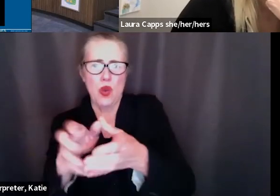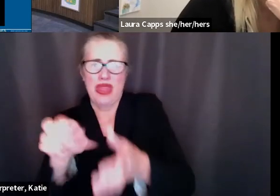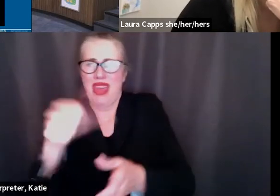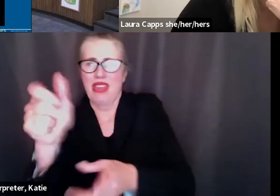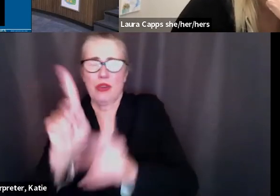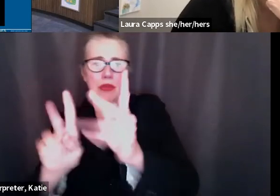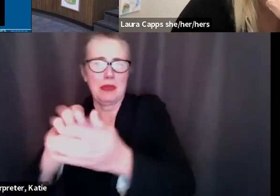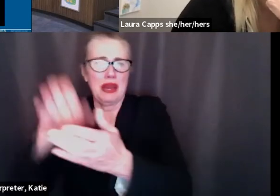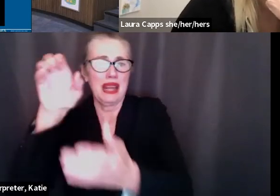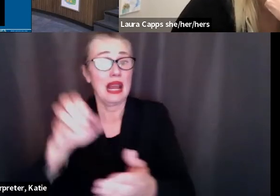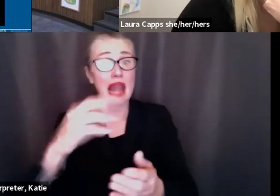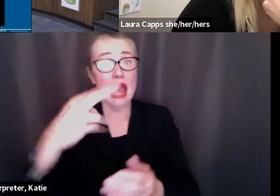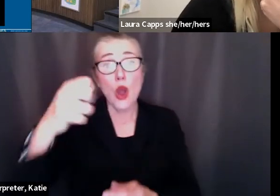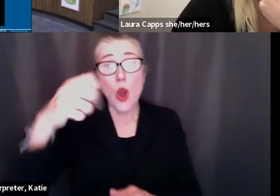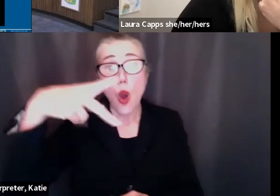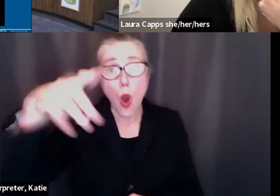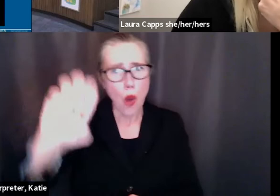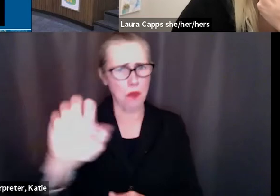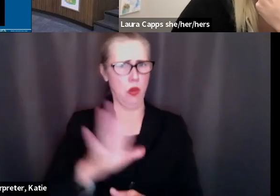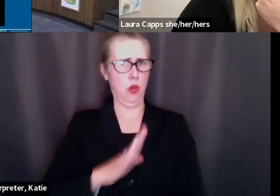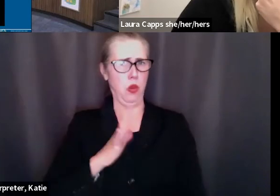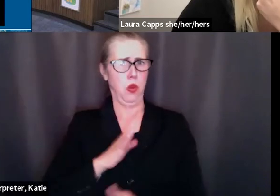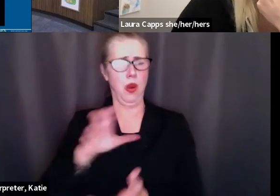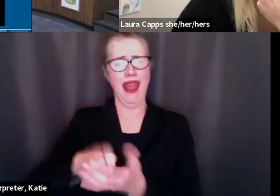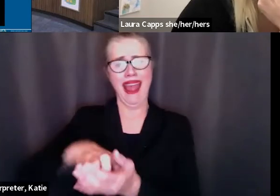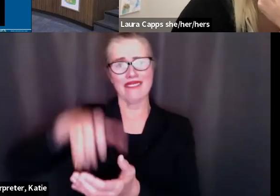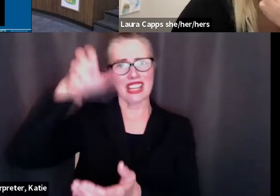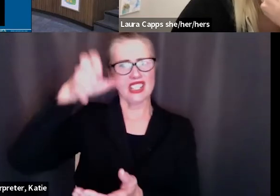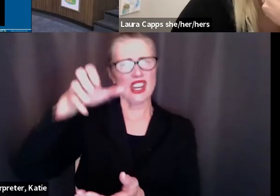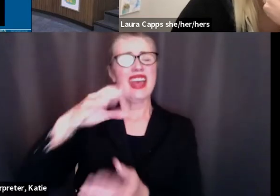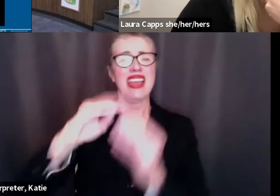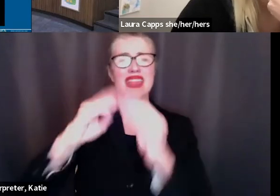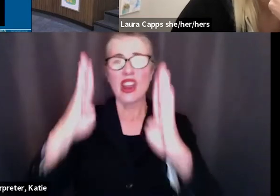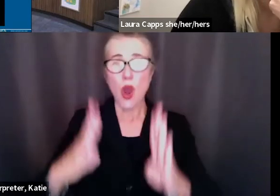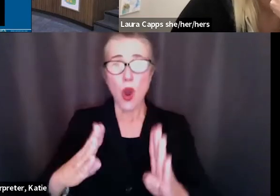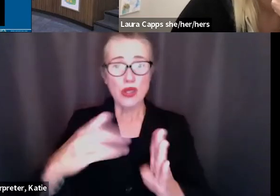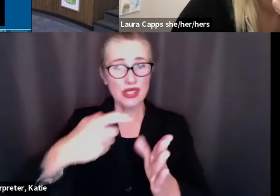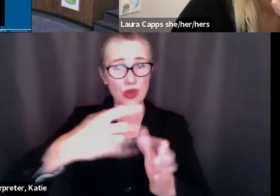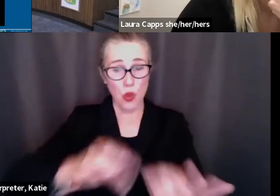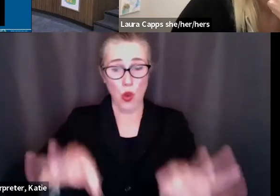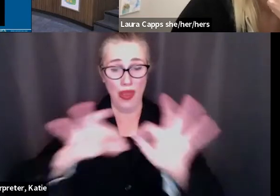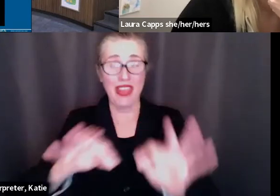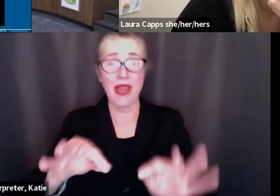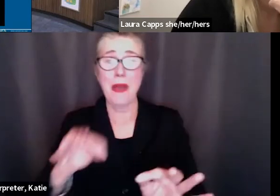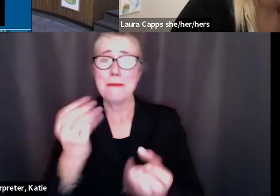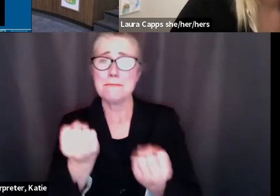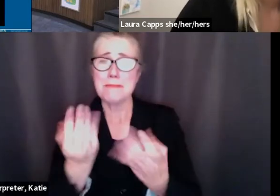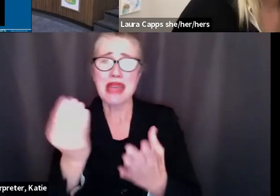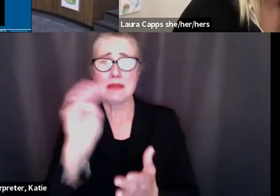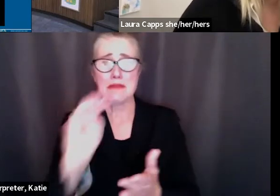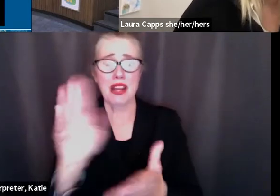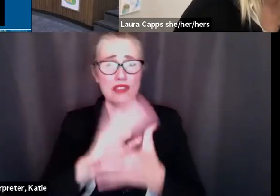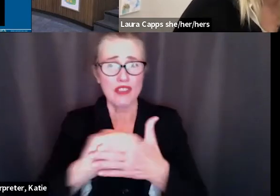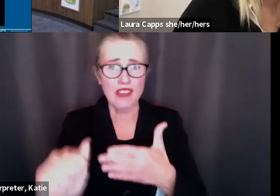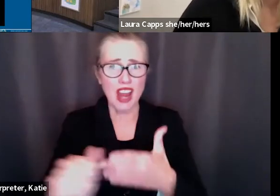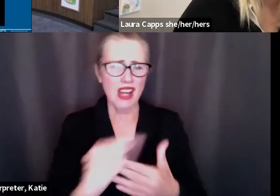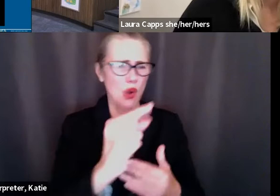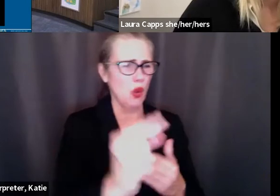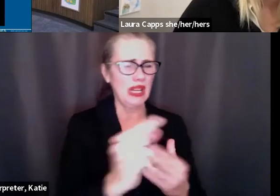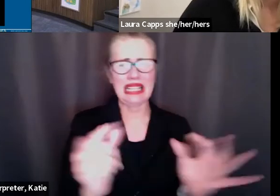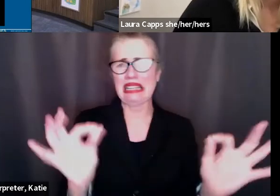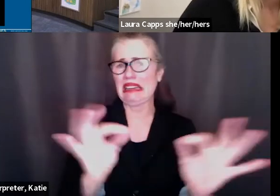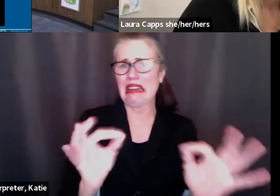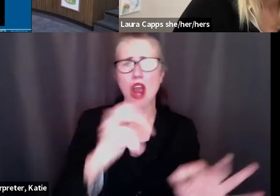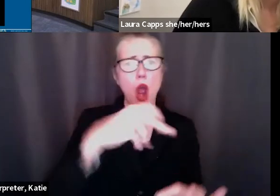example hope branch is known to be an athlete neighborhood with multi-million dollar homes while goleta has many apartment complexes here you can visually see how these